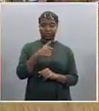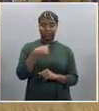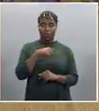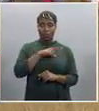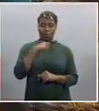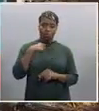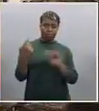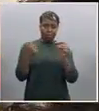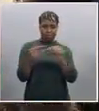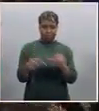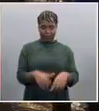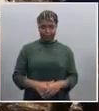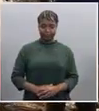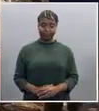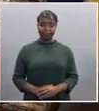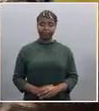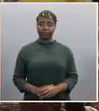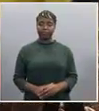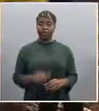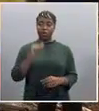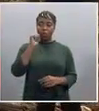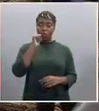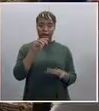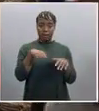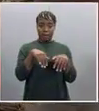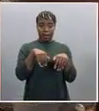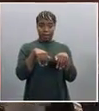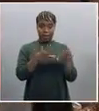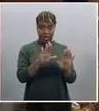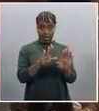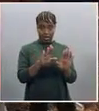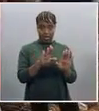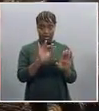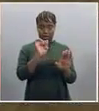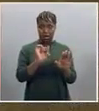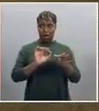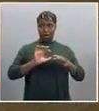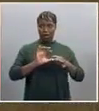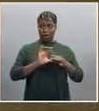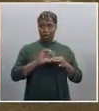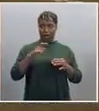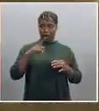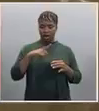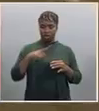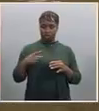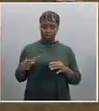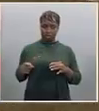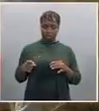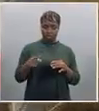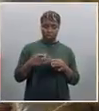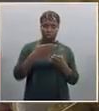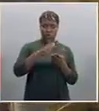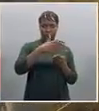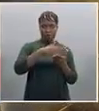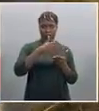clashes. As soon as they left, angry homeowners moved into the site, removing